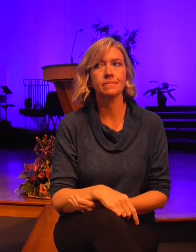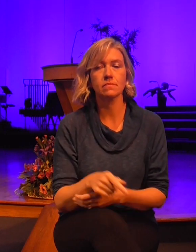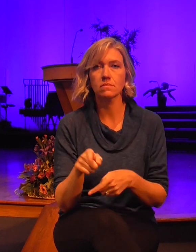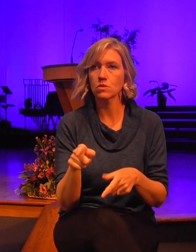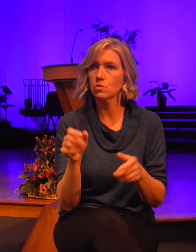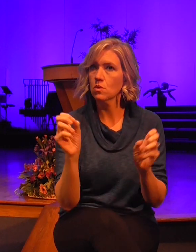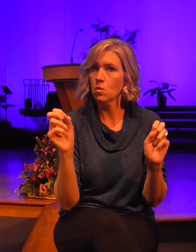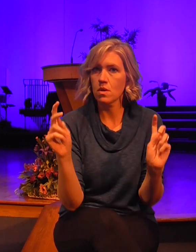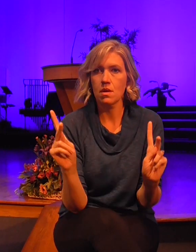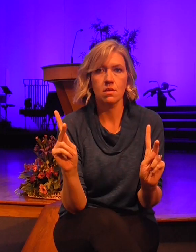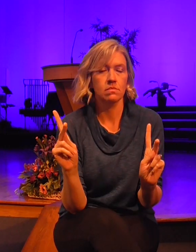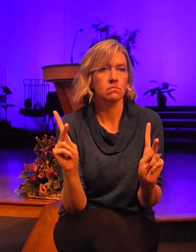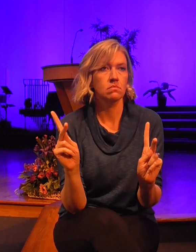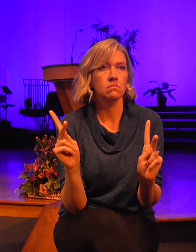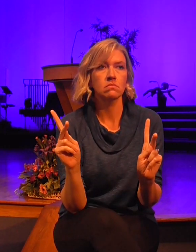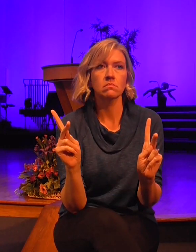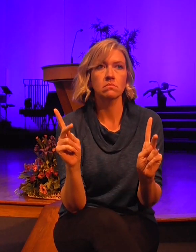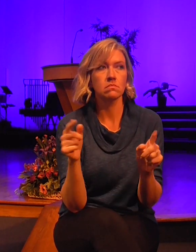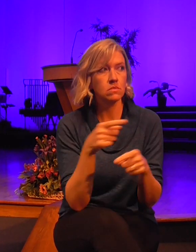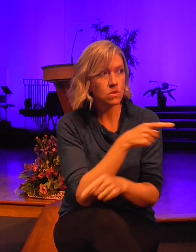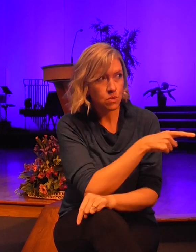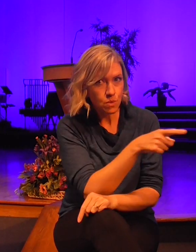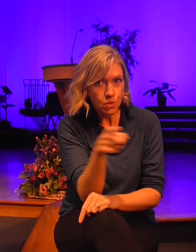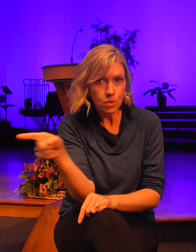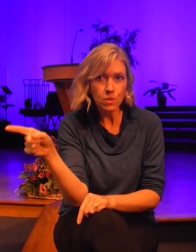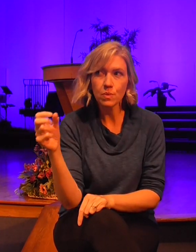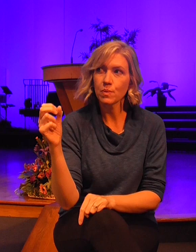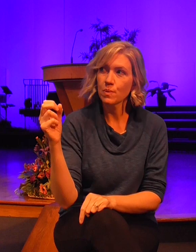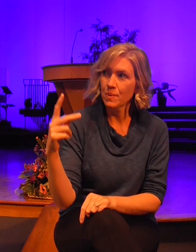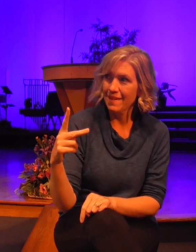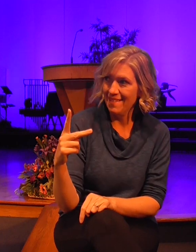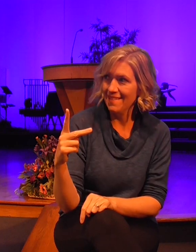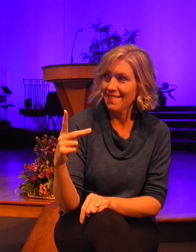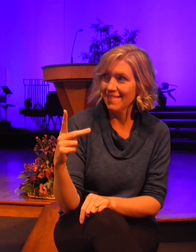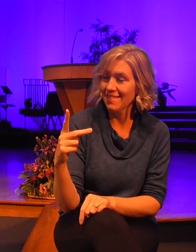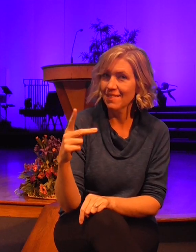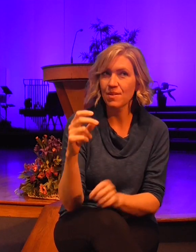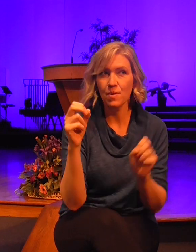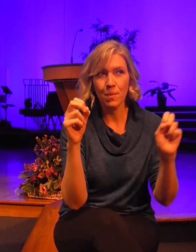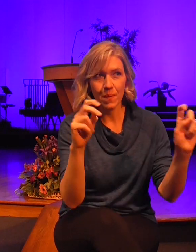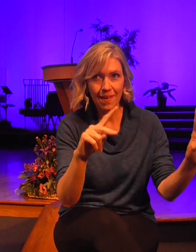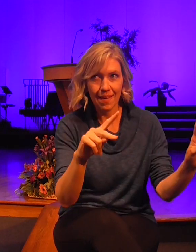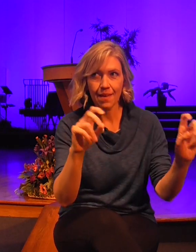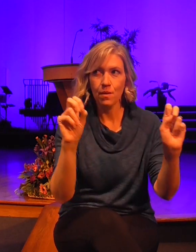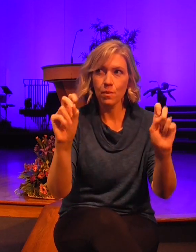You're okay. You're okay. You're okay.